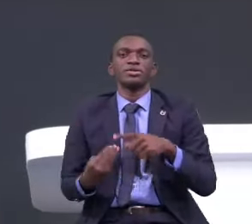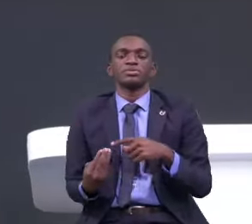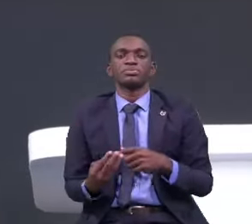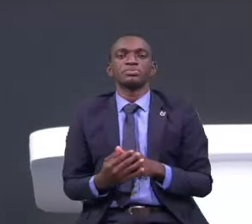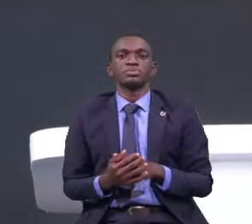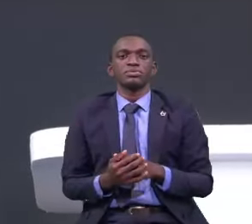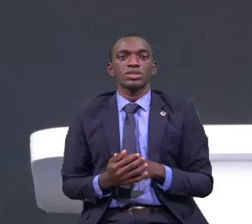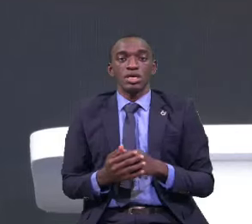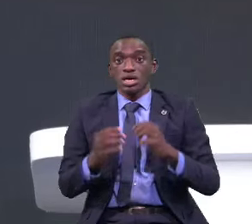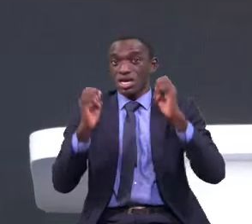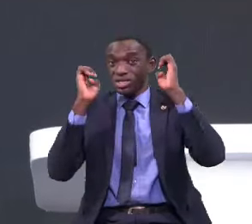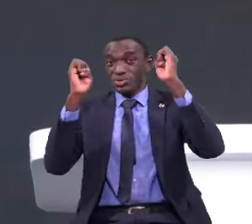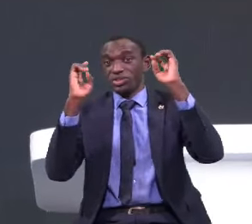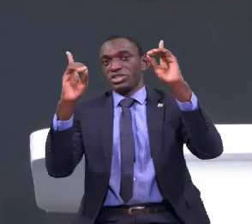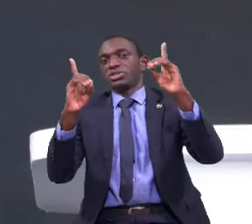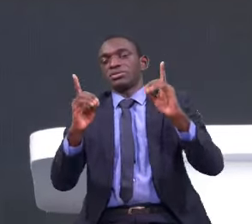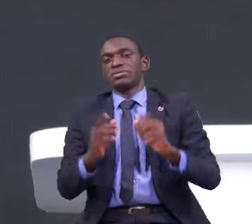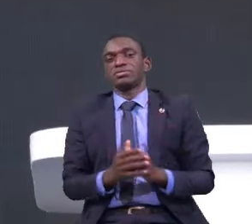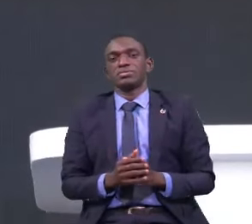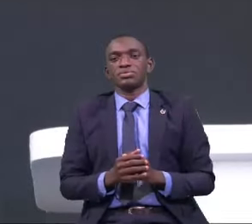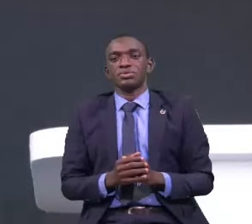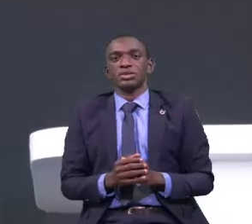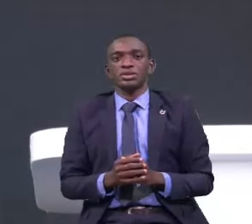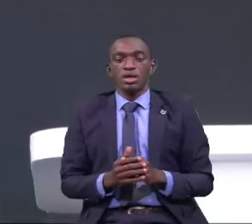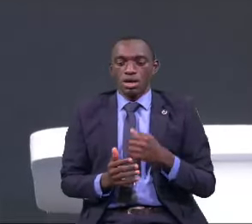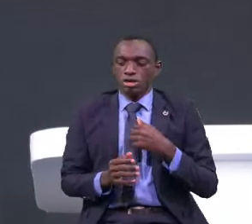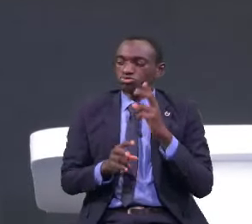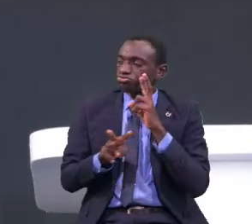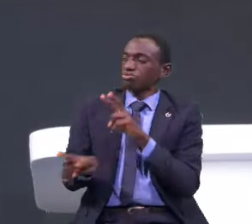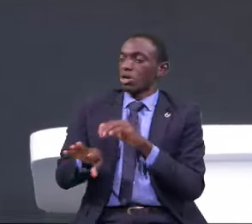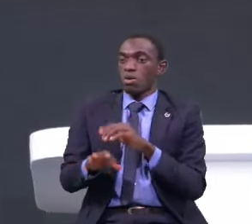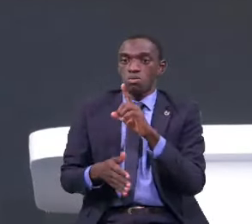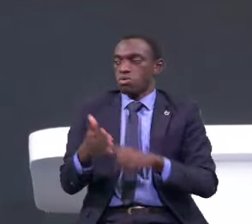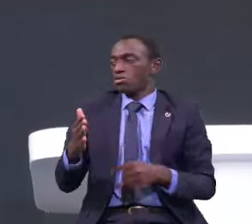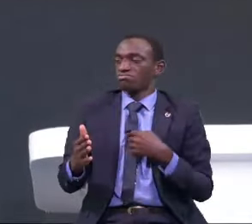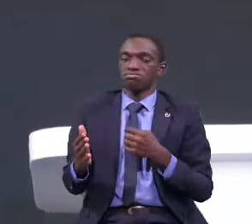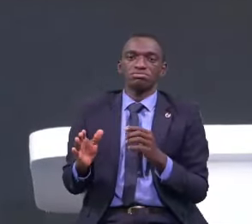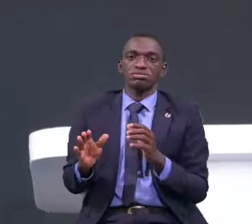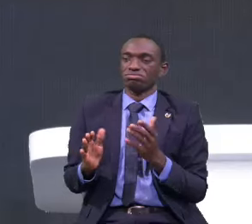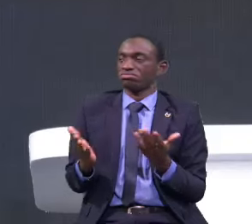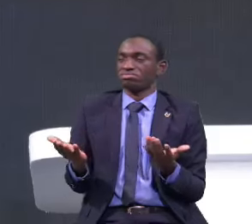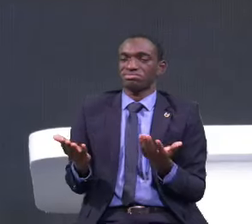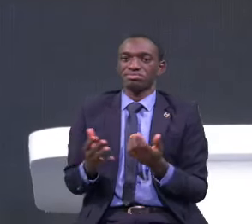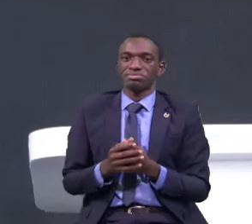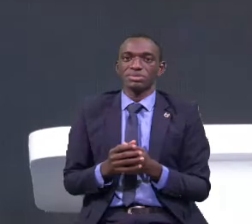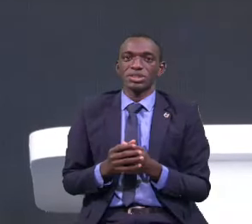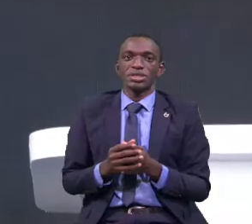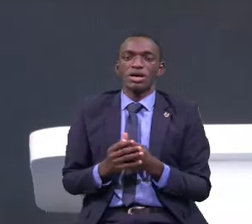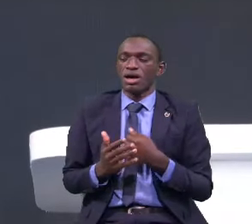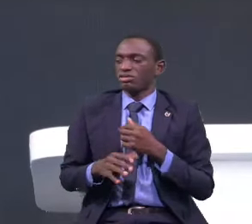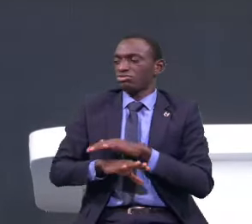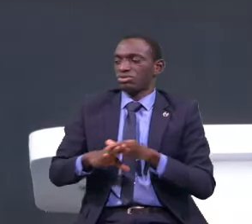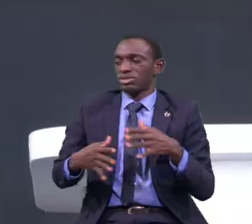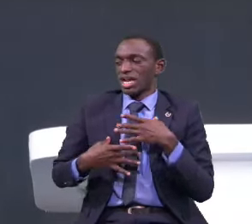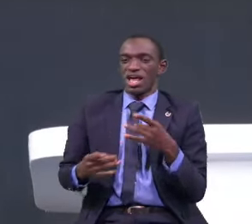Educationally, I look at what I have been. I don't like